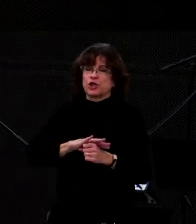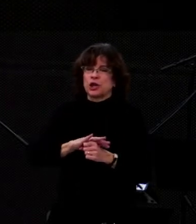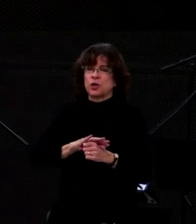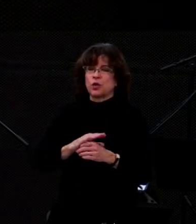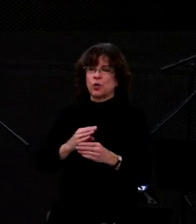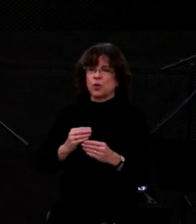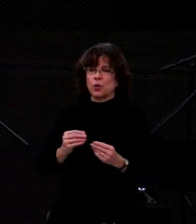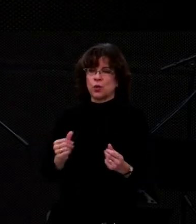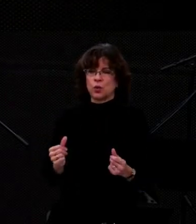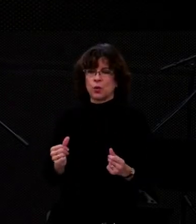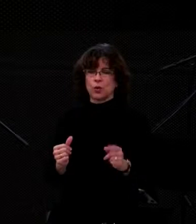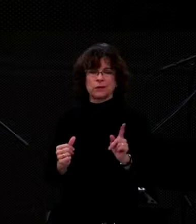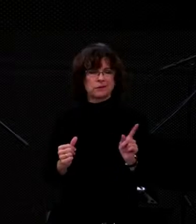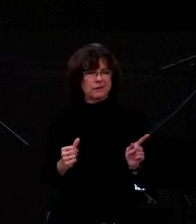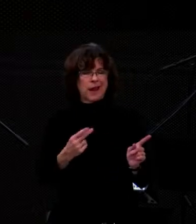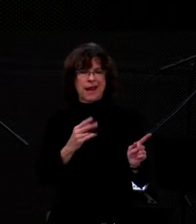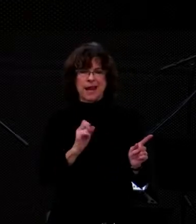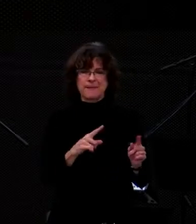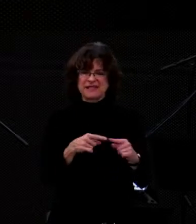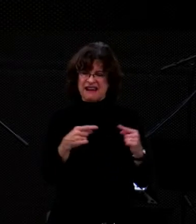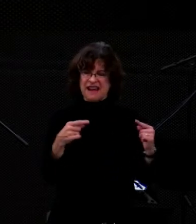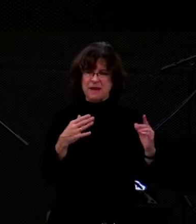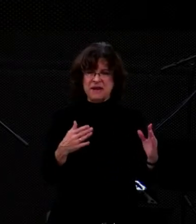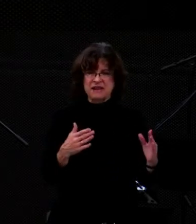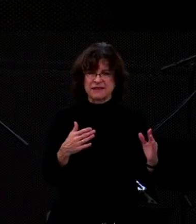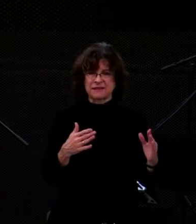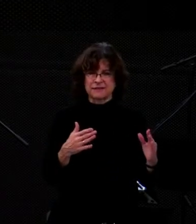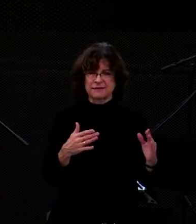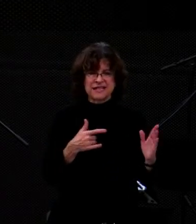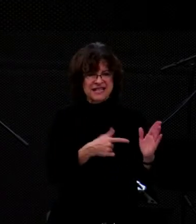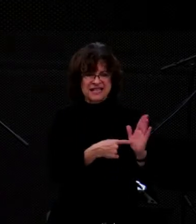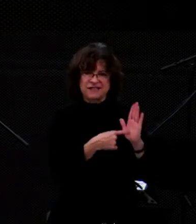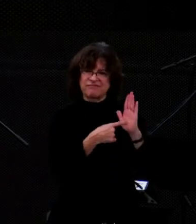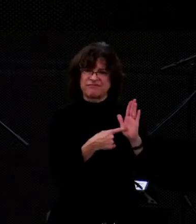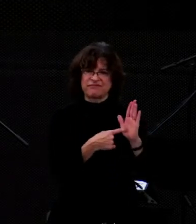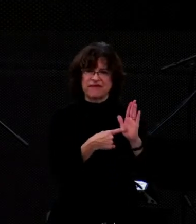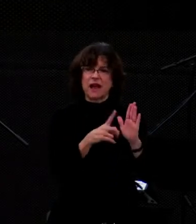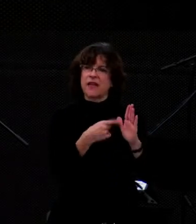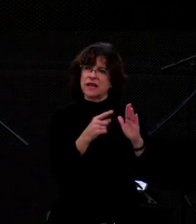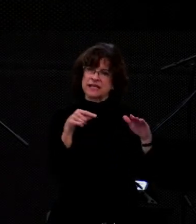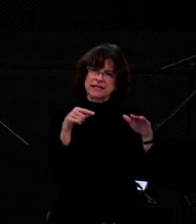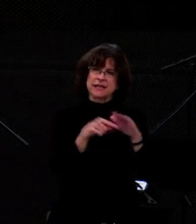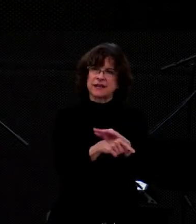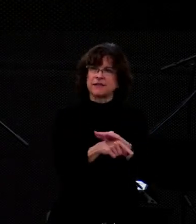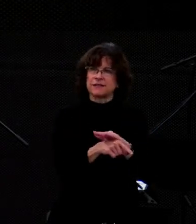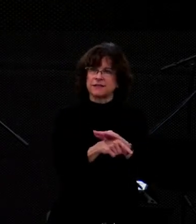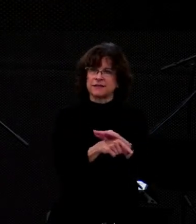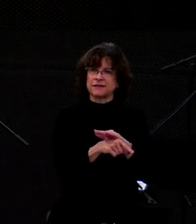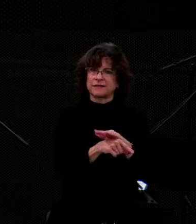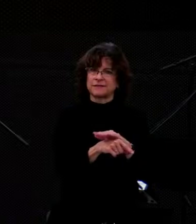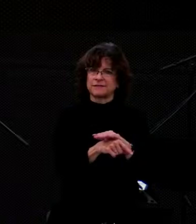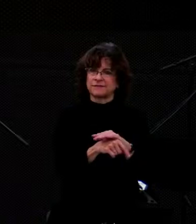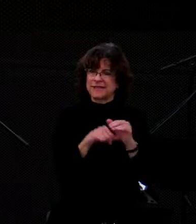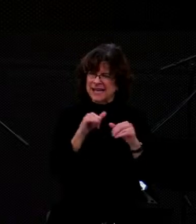of the Jews, is exposed, is judged, and killed on the very gallows that he has prepared for